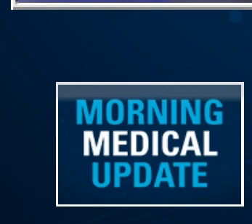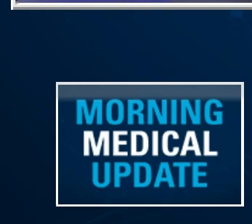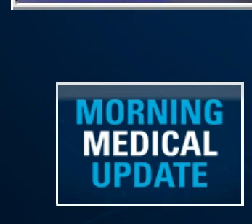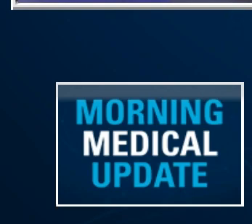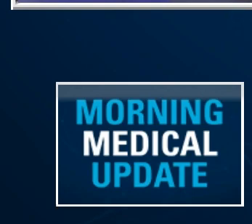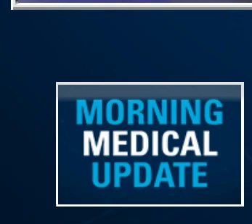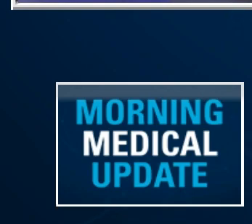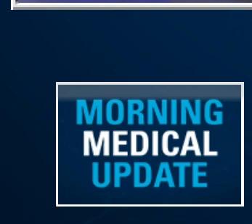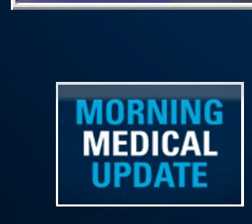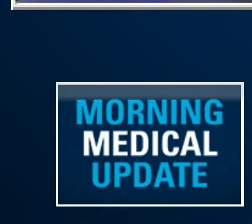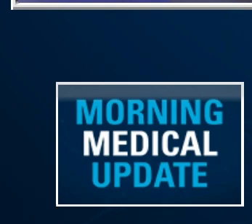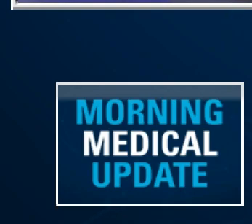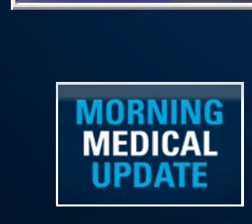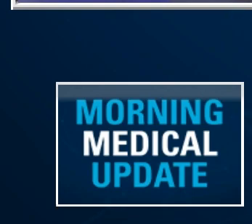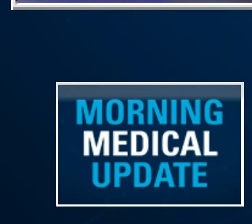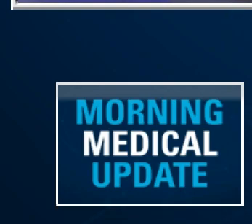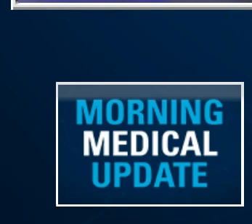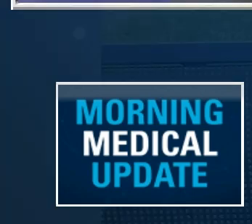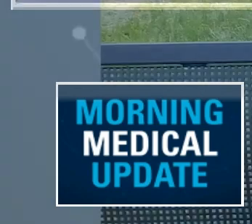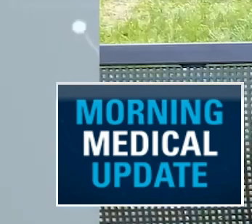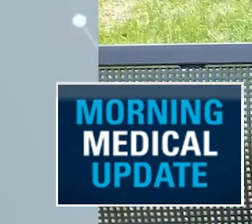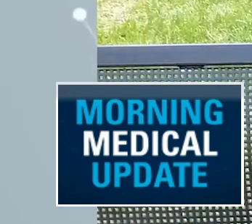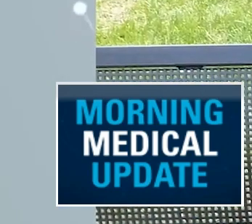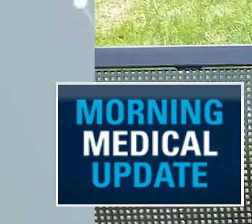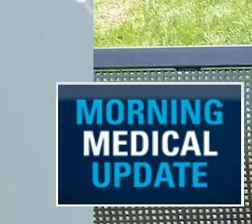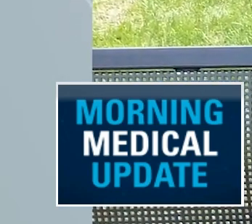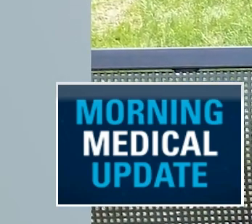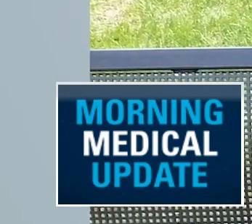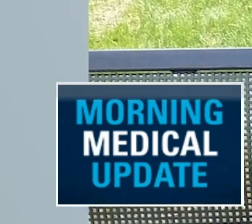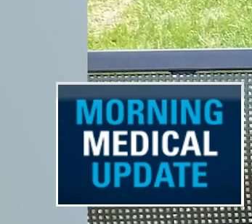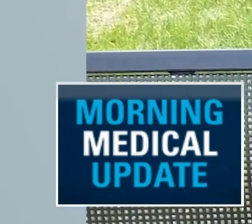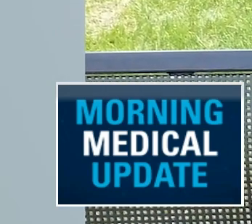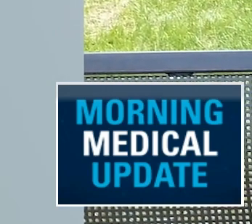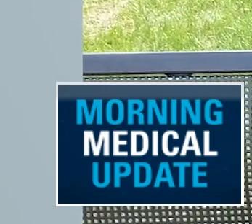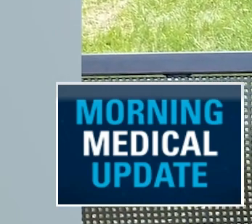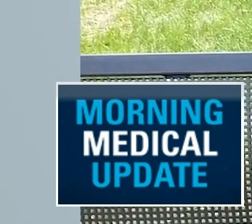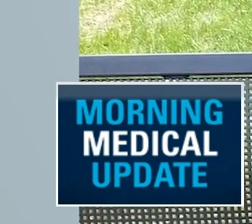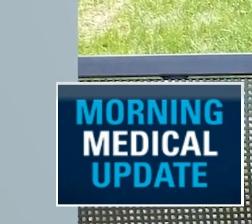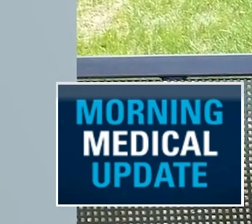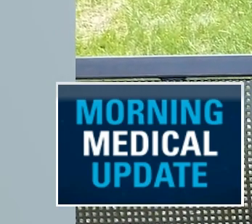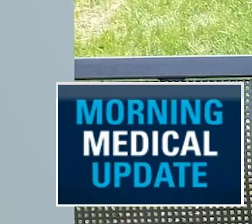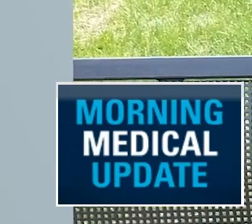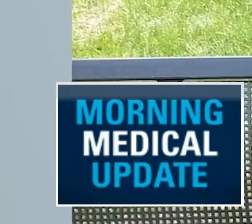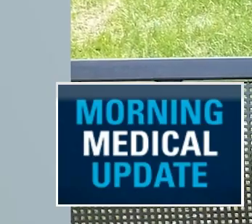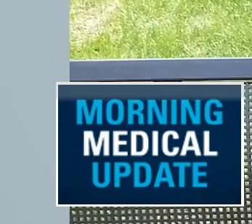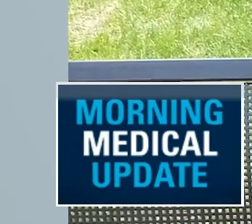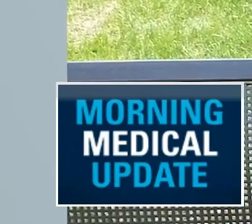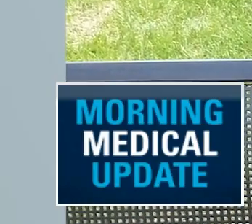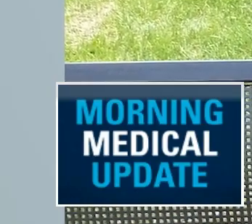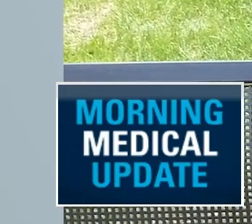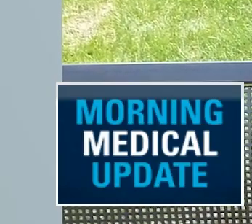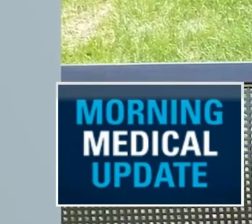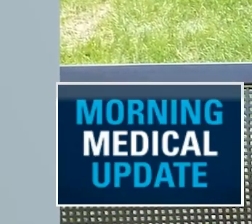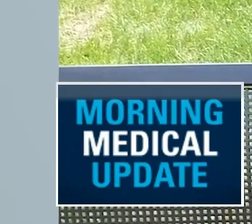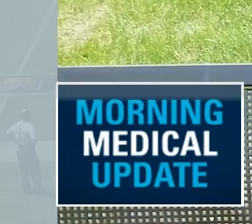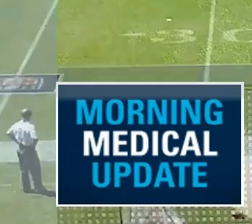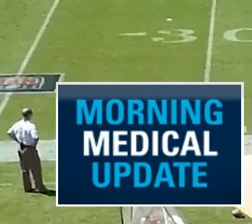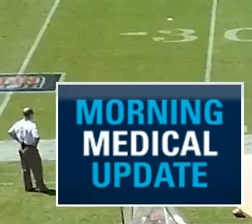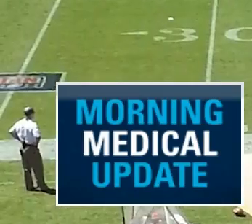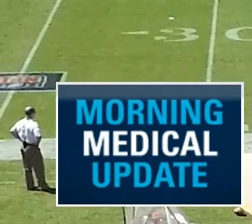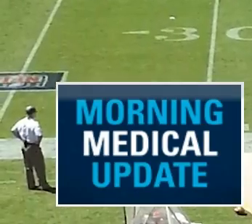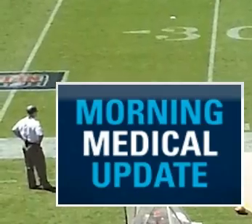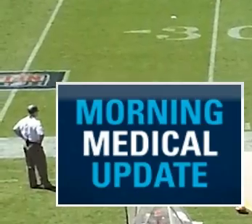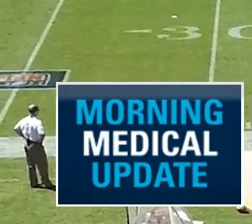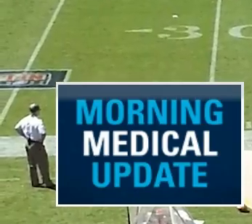life. Greg, we're going to show some photos of you, your grandsons through the years when doctors were looking at possible